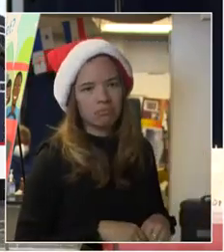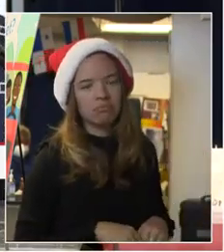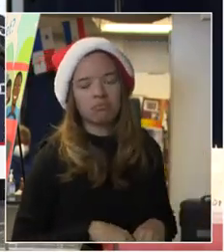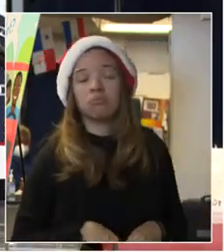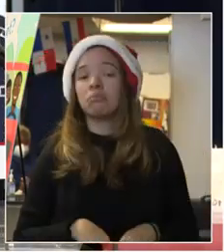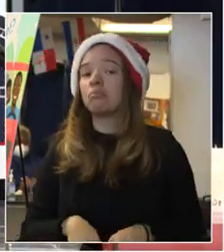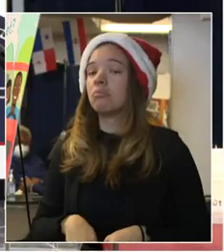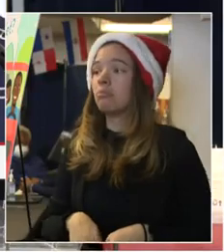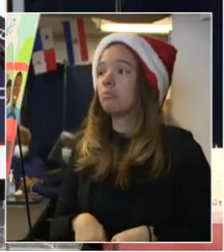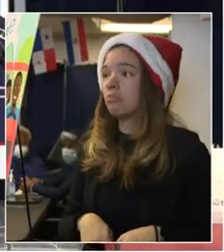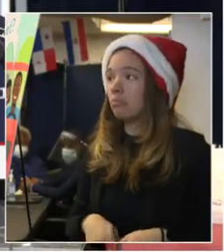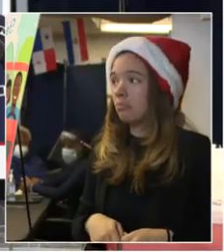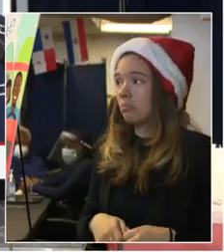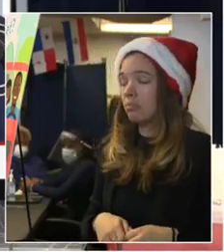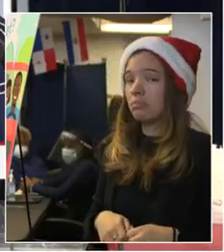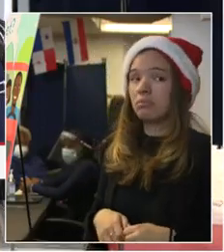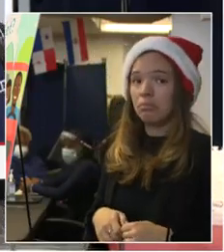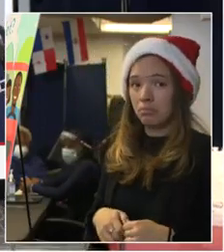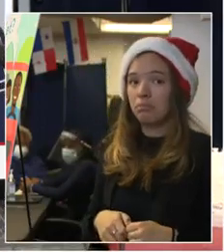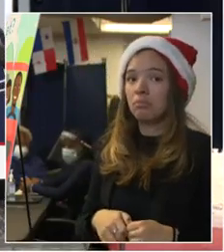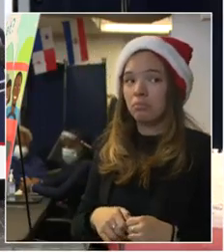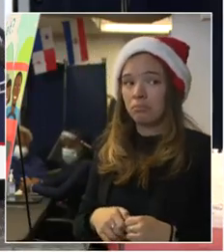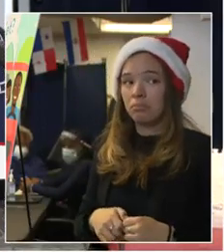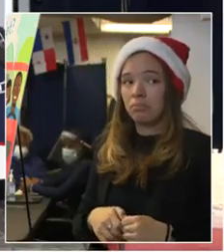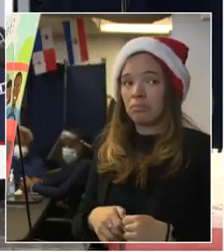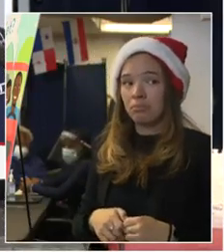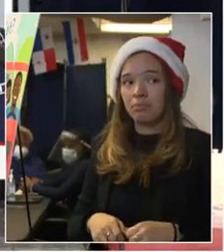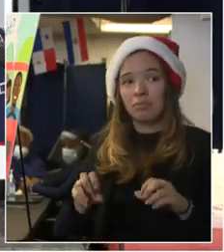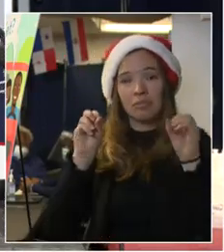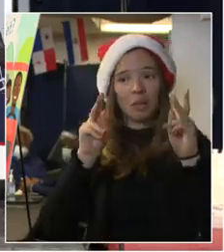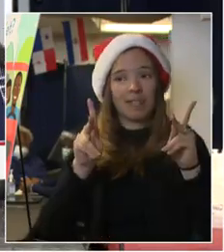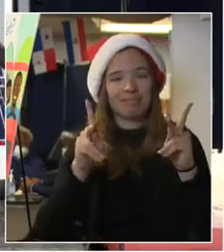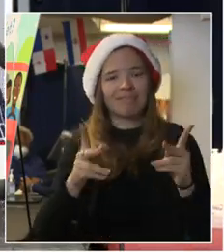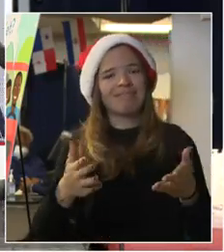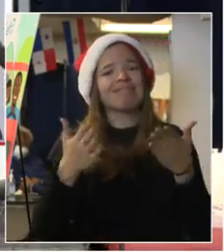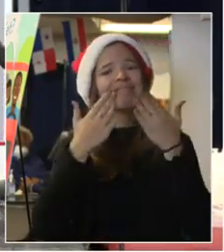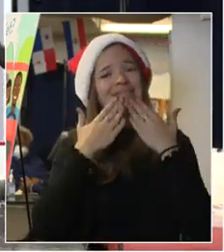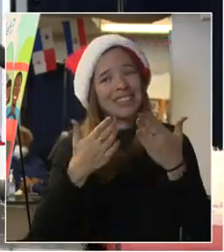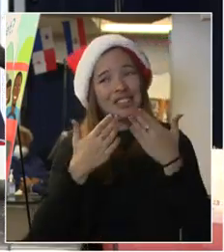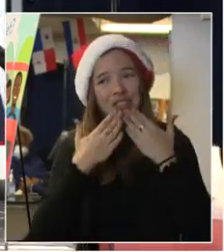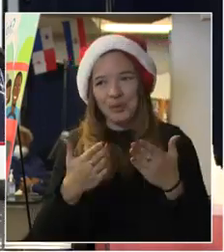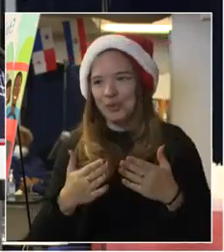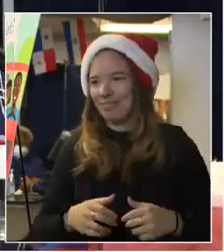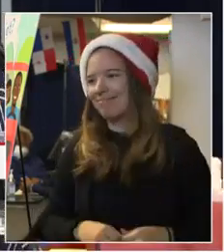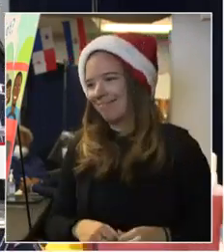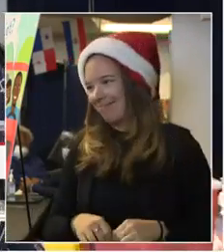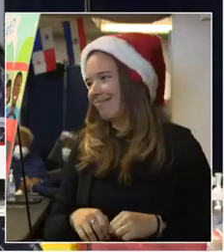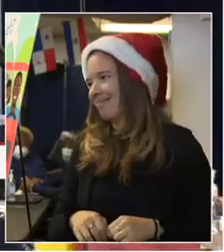Okay. Thank you all very much. Thank you.